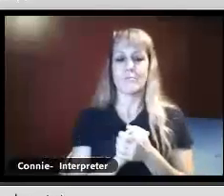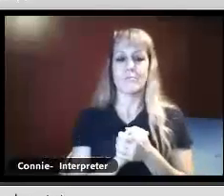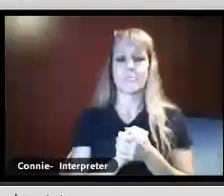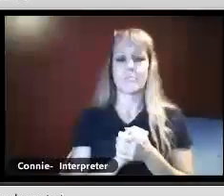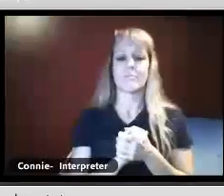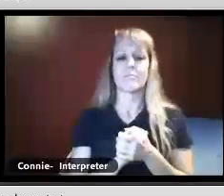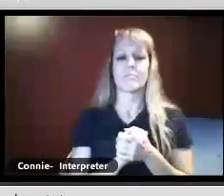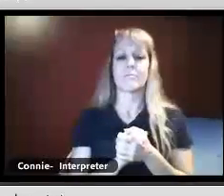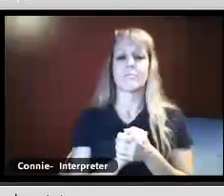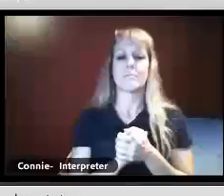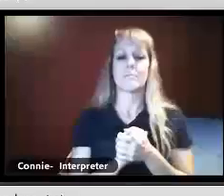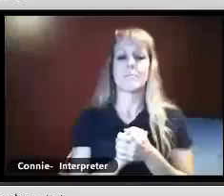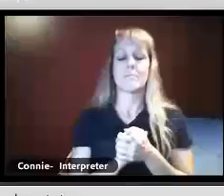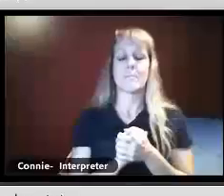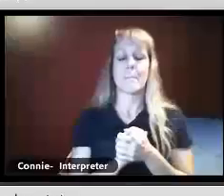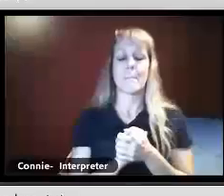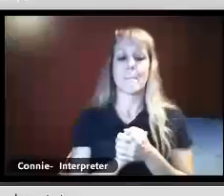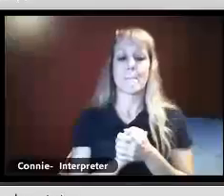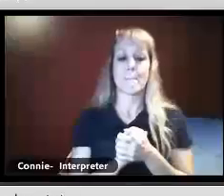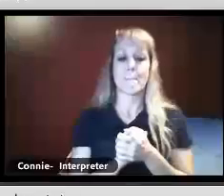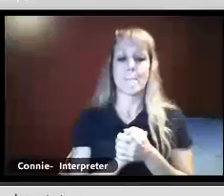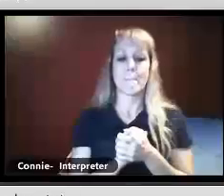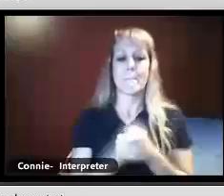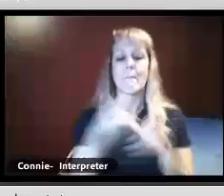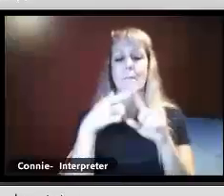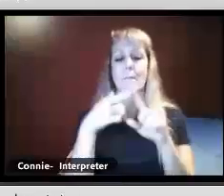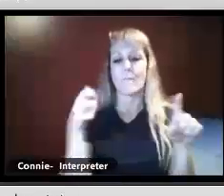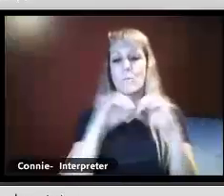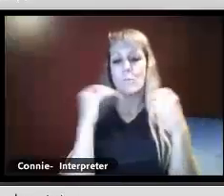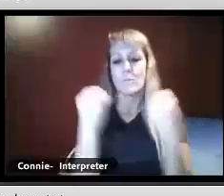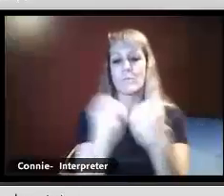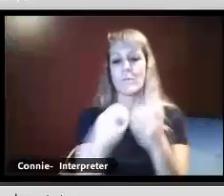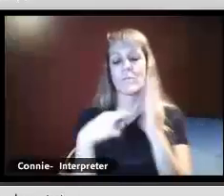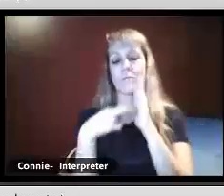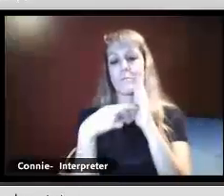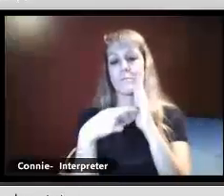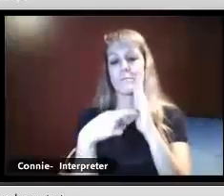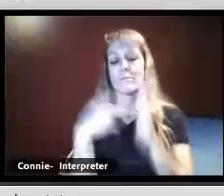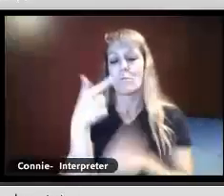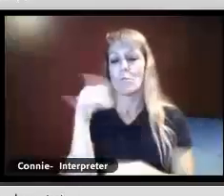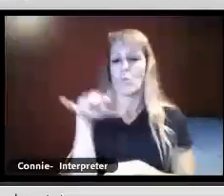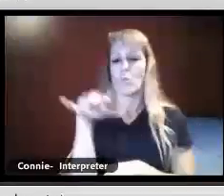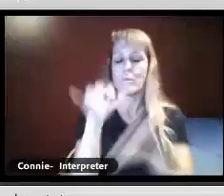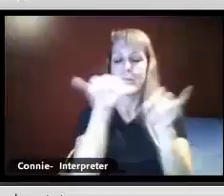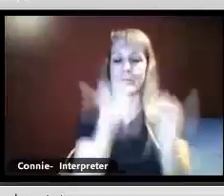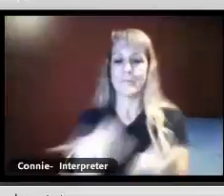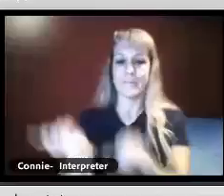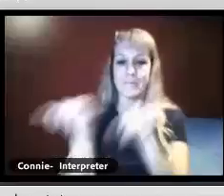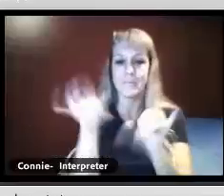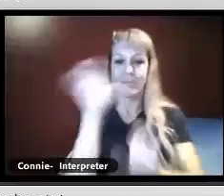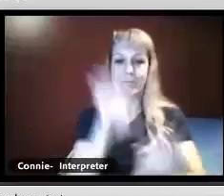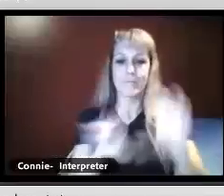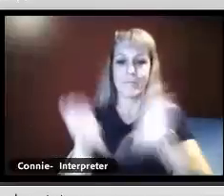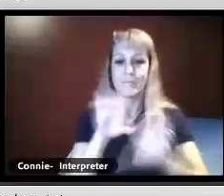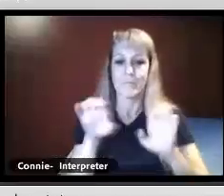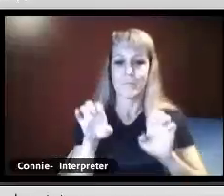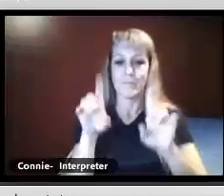from, as it happens, an organization that represents the gold standard in chemistry education. So,